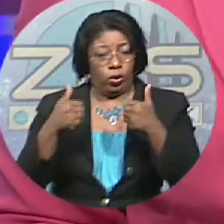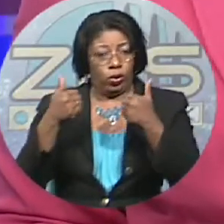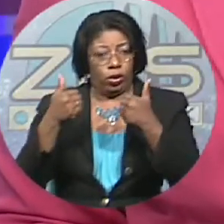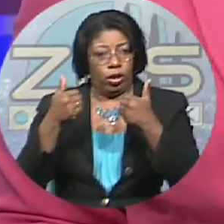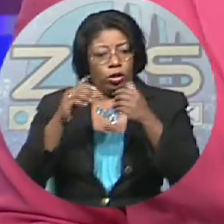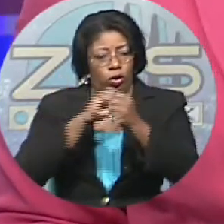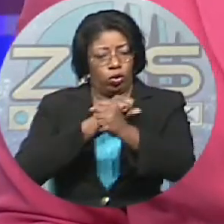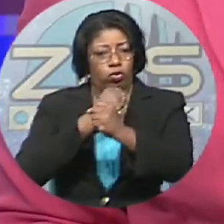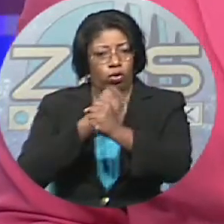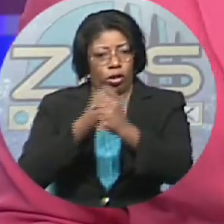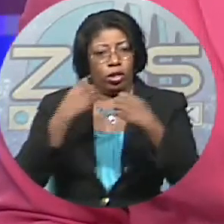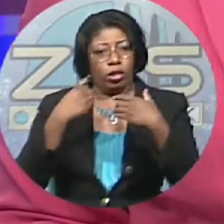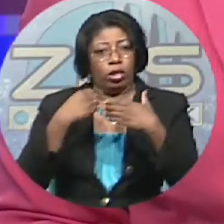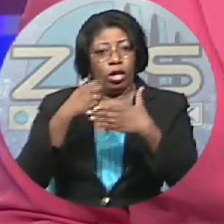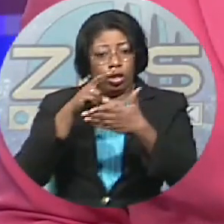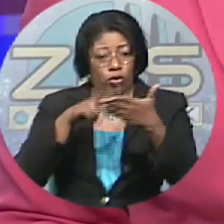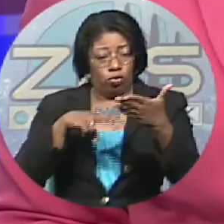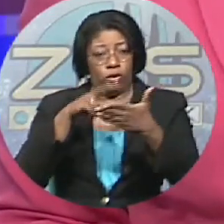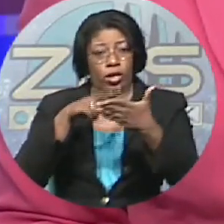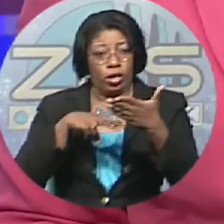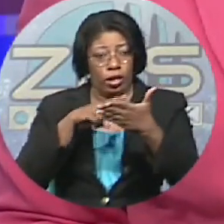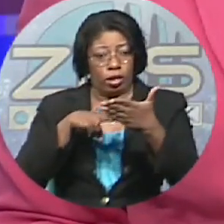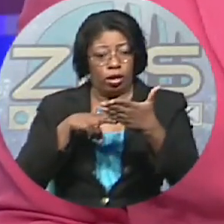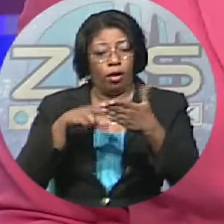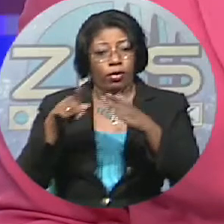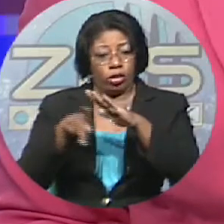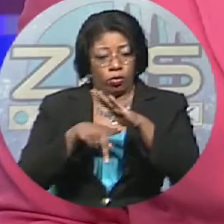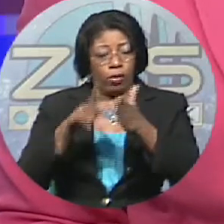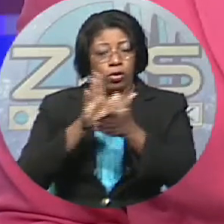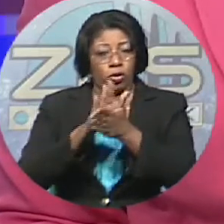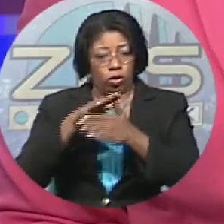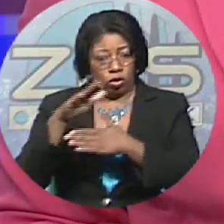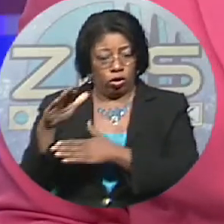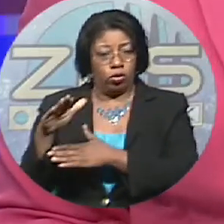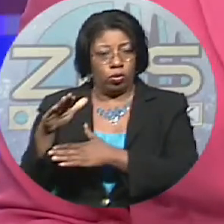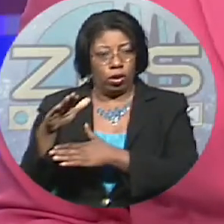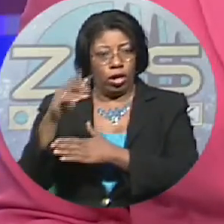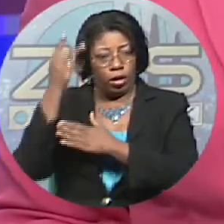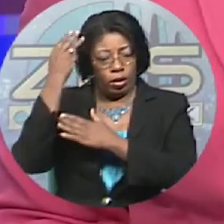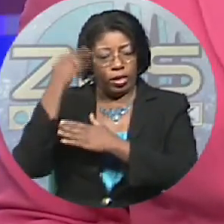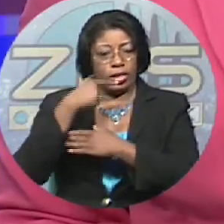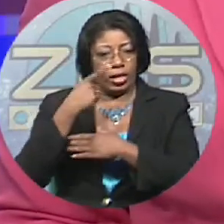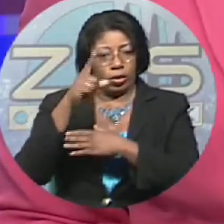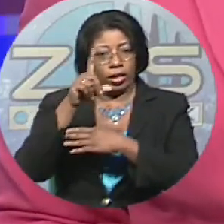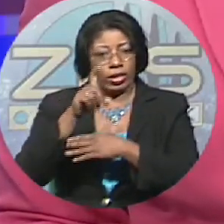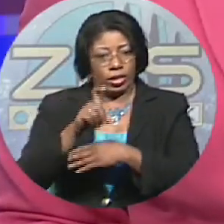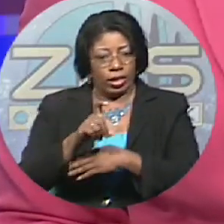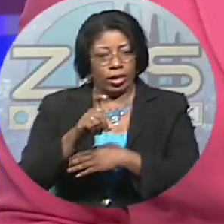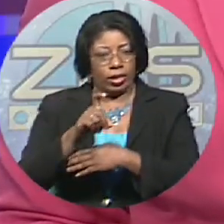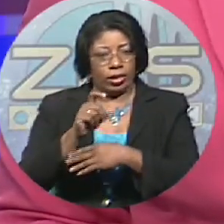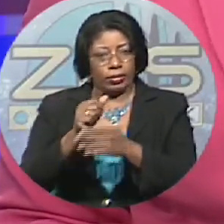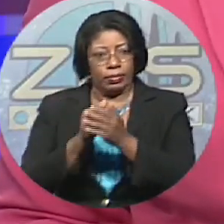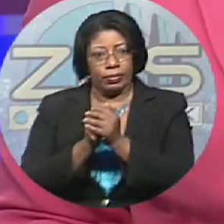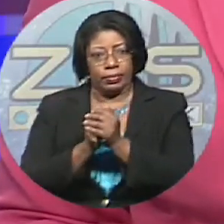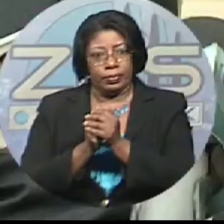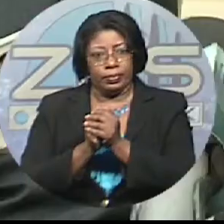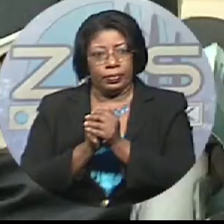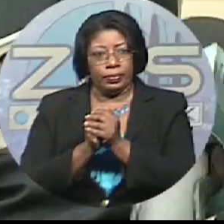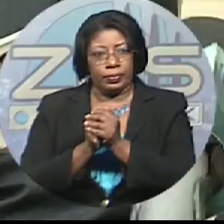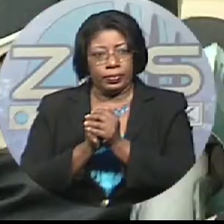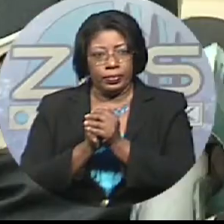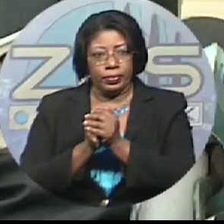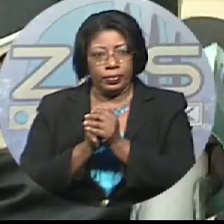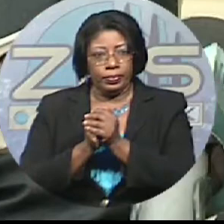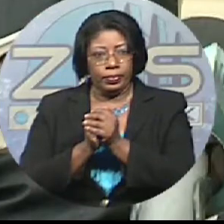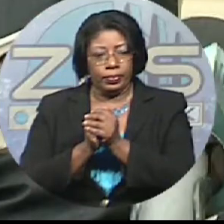the reading capabilities of primary school students, and one the prime minister says is needed. Cleopatra Murphy has all those details.